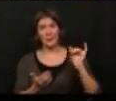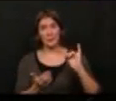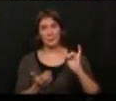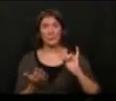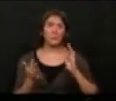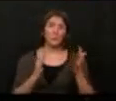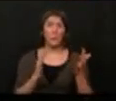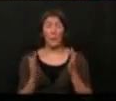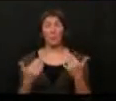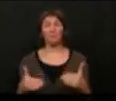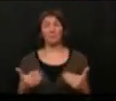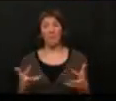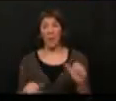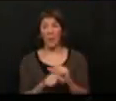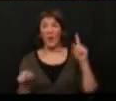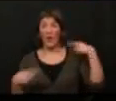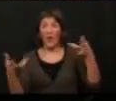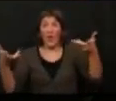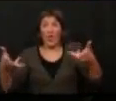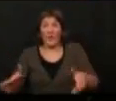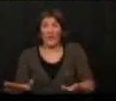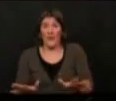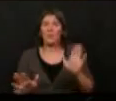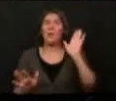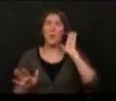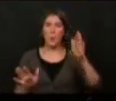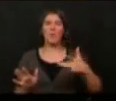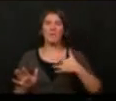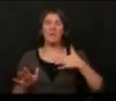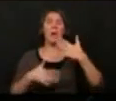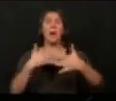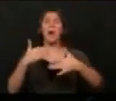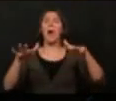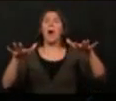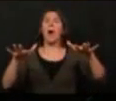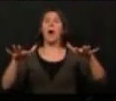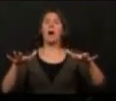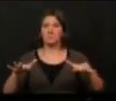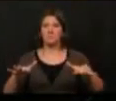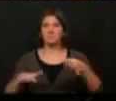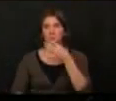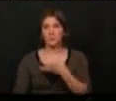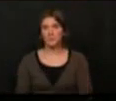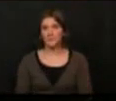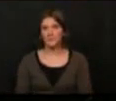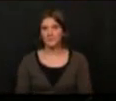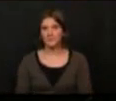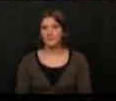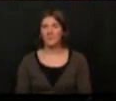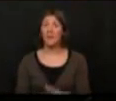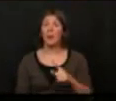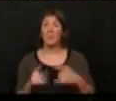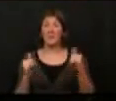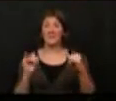And so I think that's gonna go its own way, mm-hmm. But it's going to show up on our